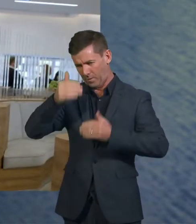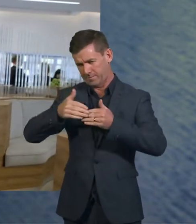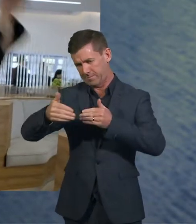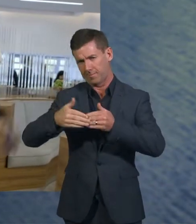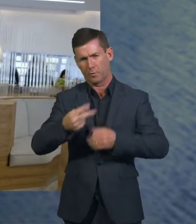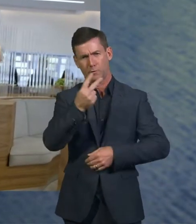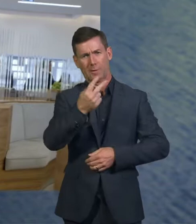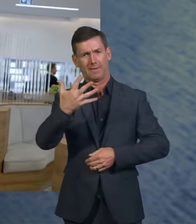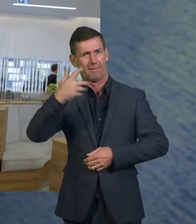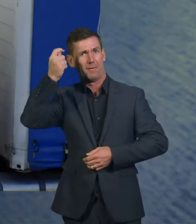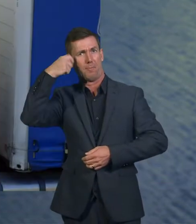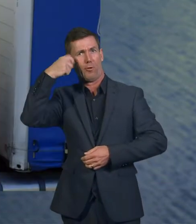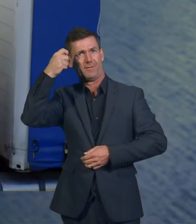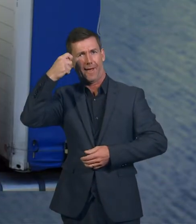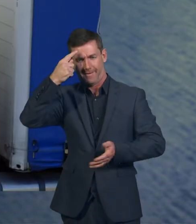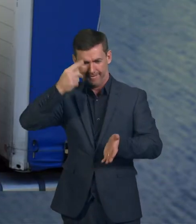birthday,